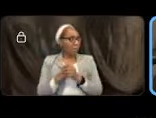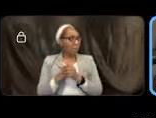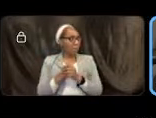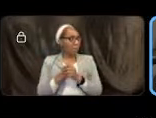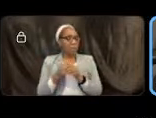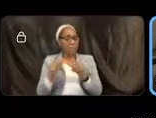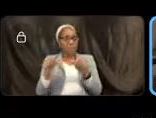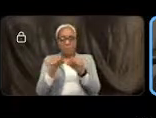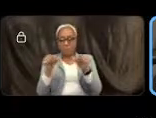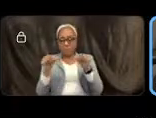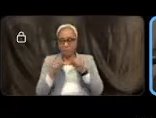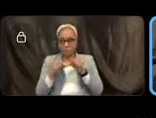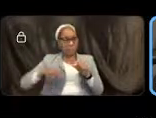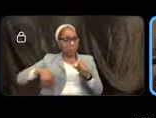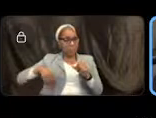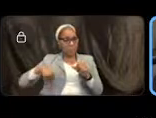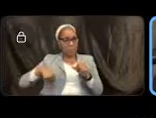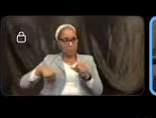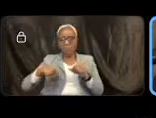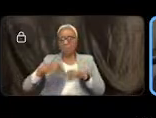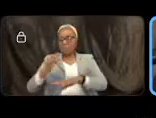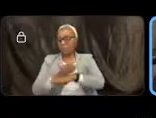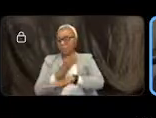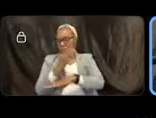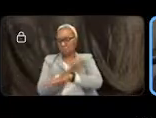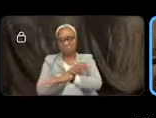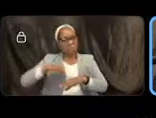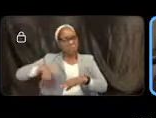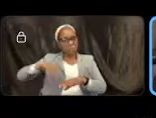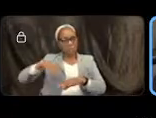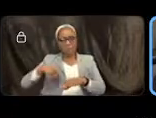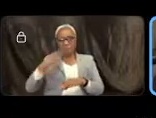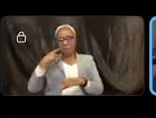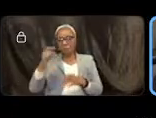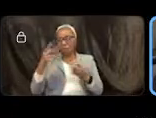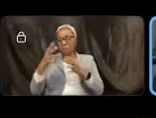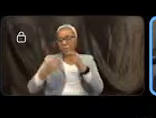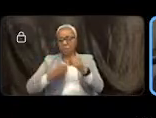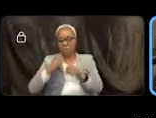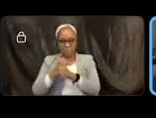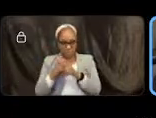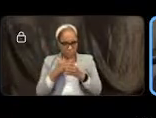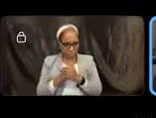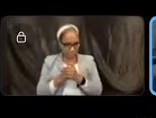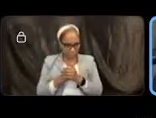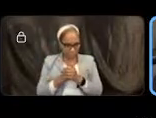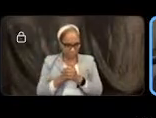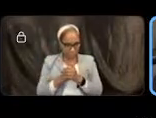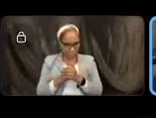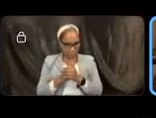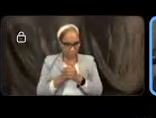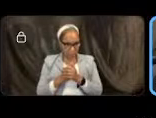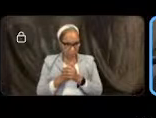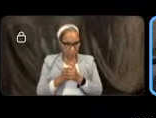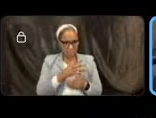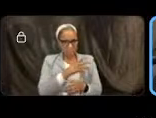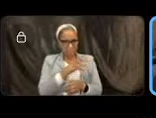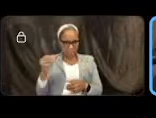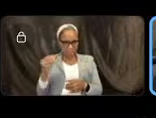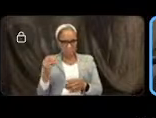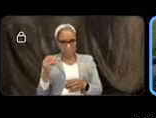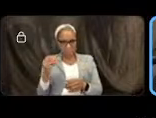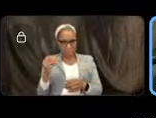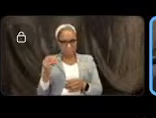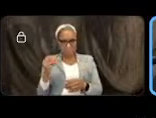The area has not seen much development in the last couple of decades, little to no development, and little